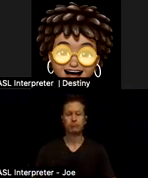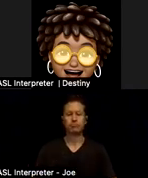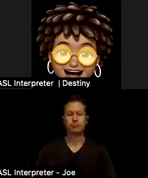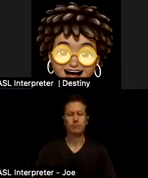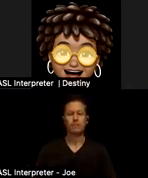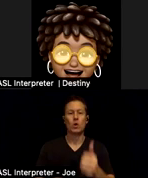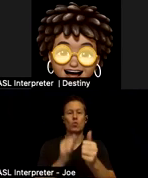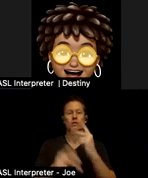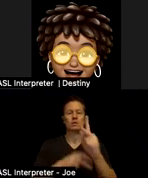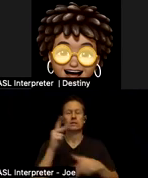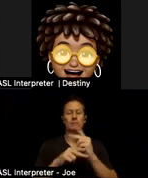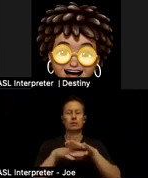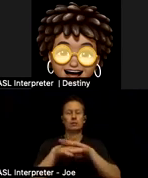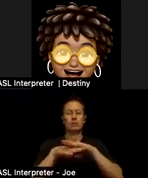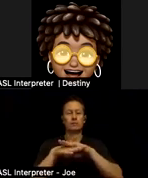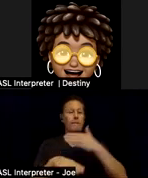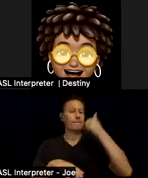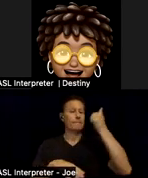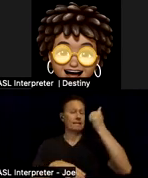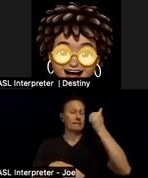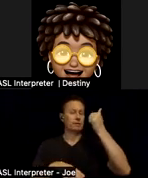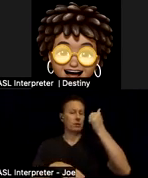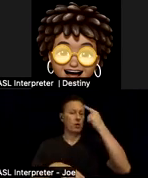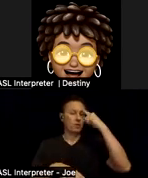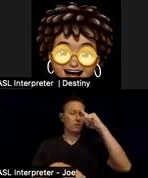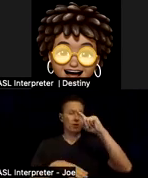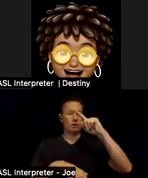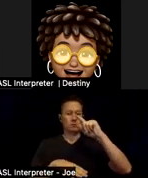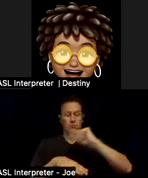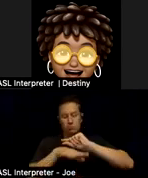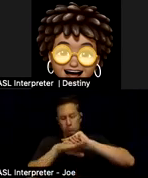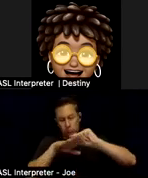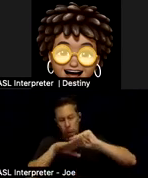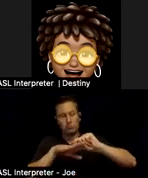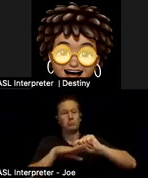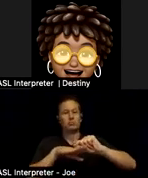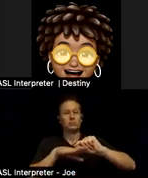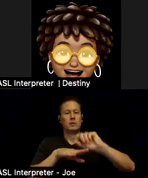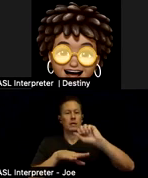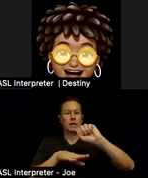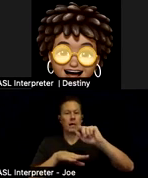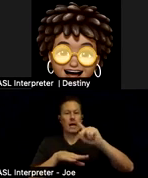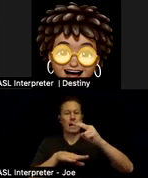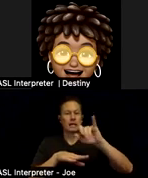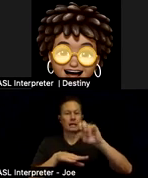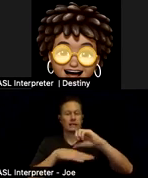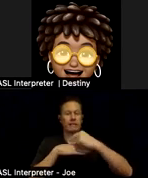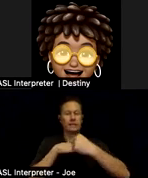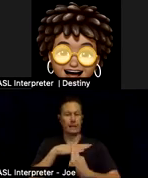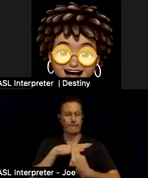Which type of surface is best on which to place adhesive tape fasteners? Smooth and flat, concave and